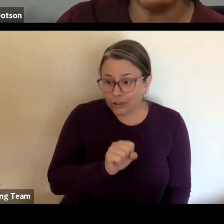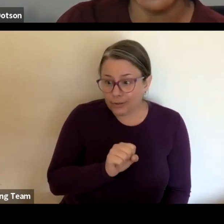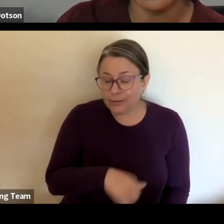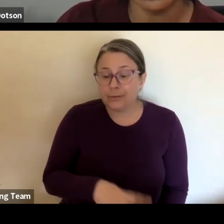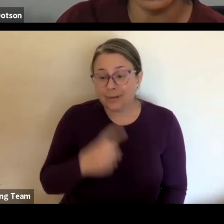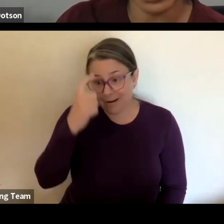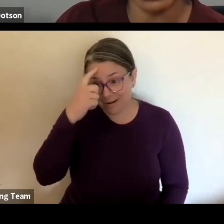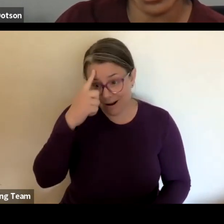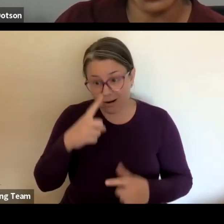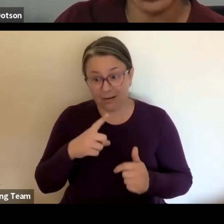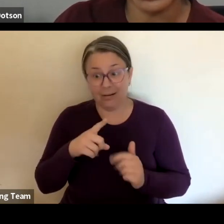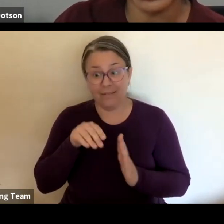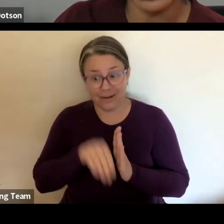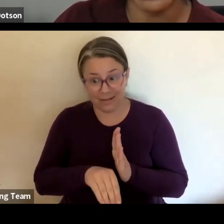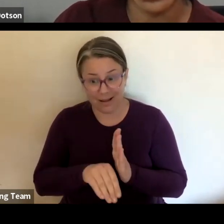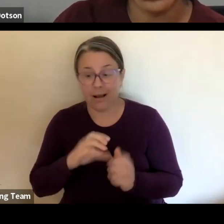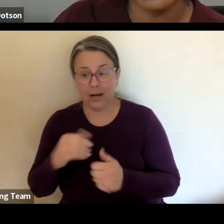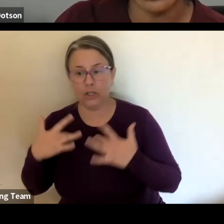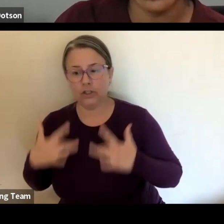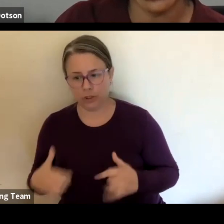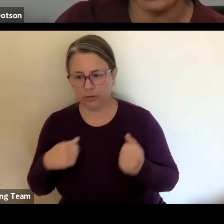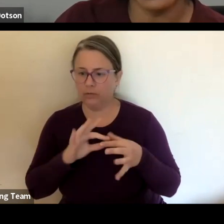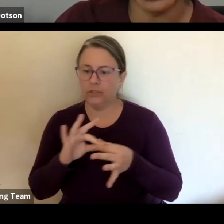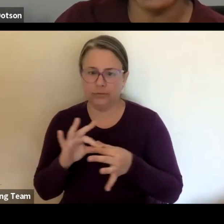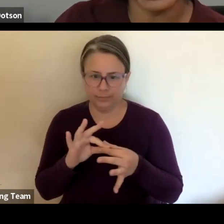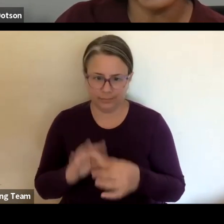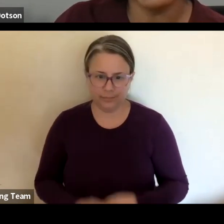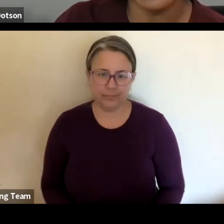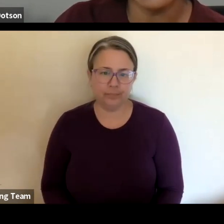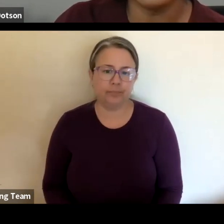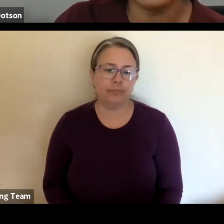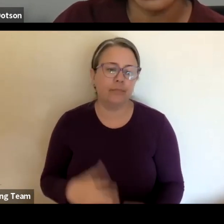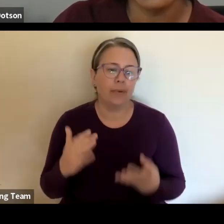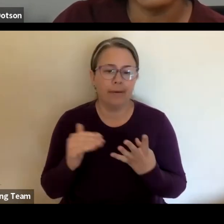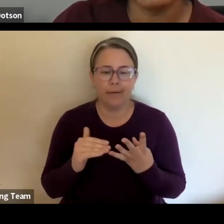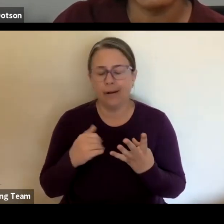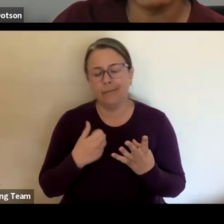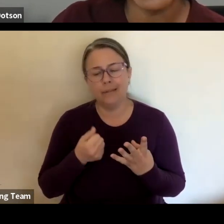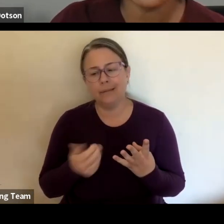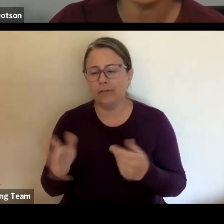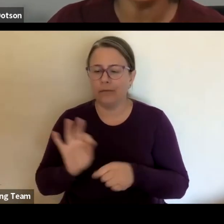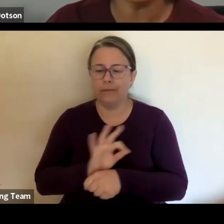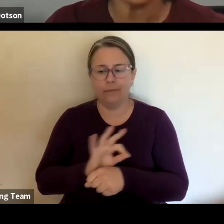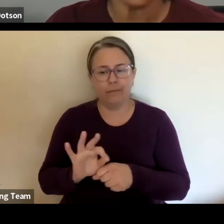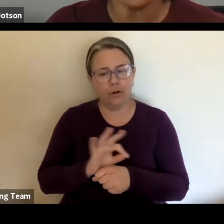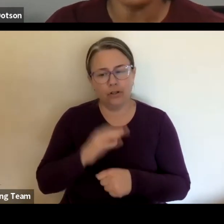And then there are a number of studies, functional neuroimaging studies, that show that you have